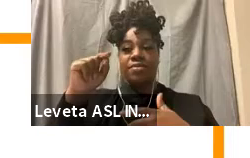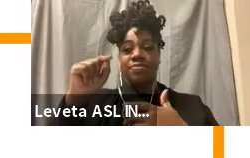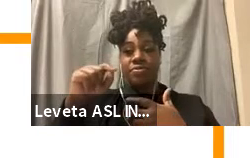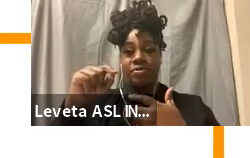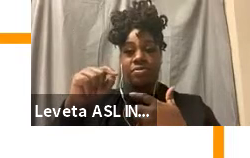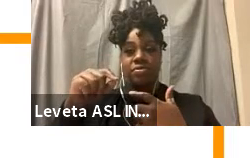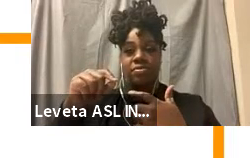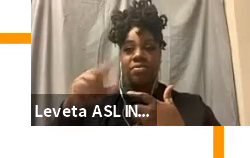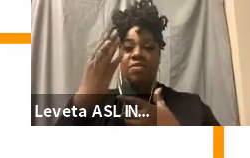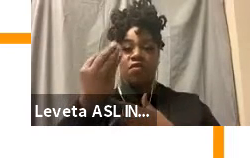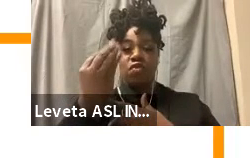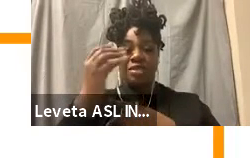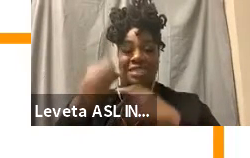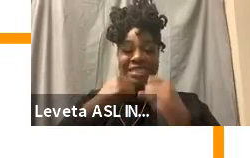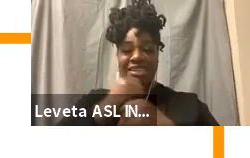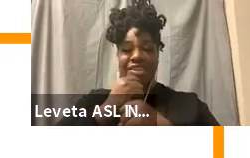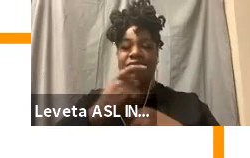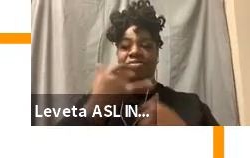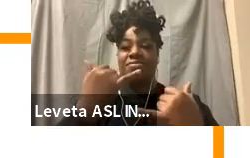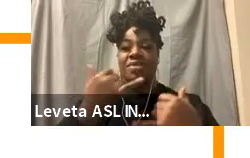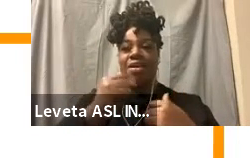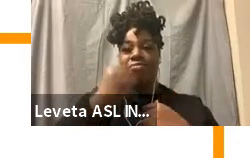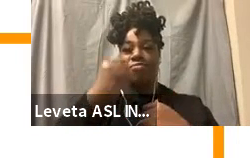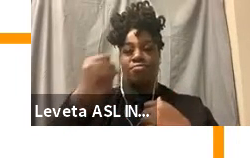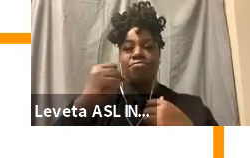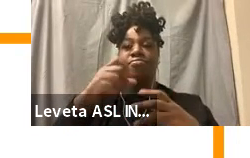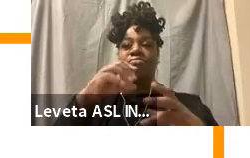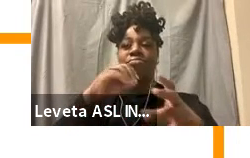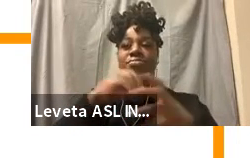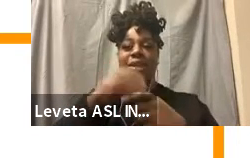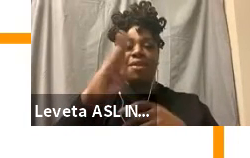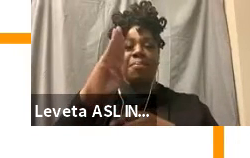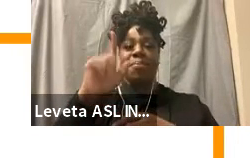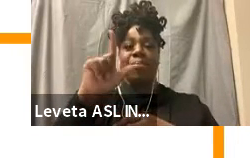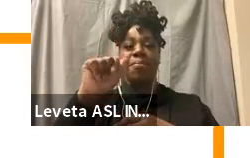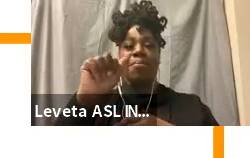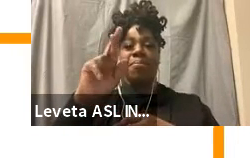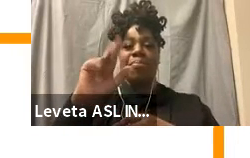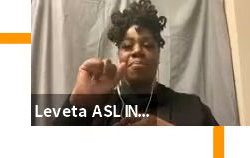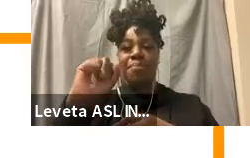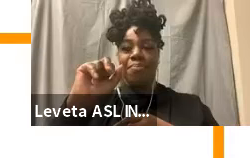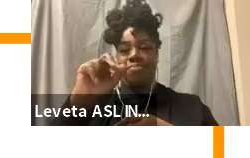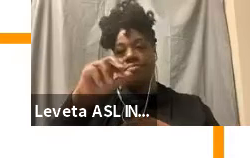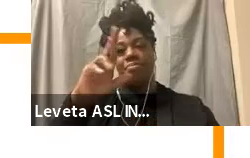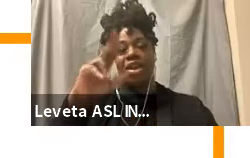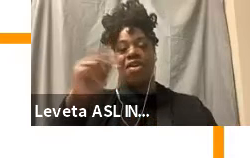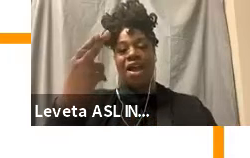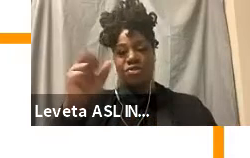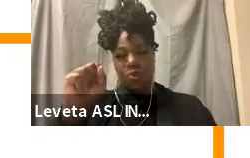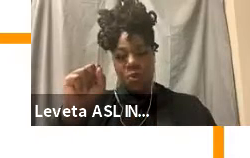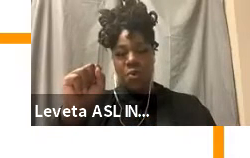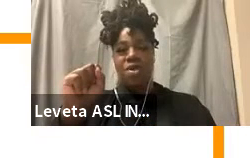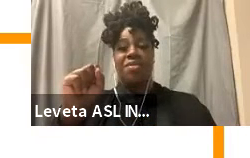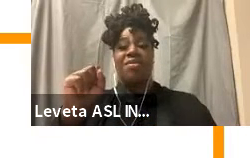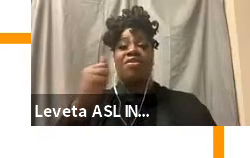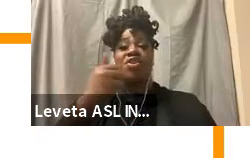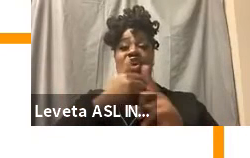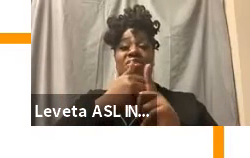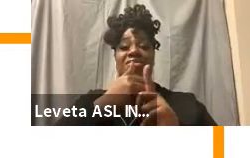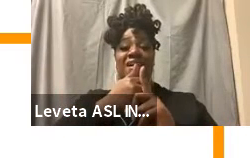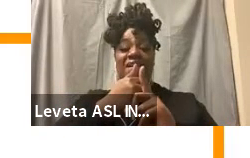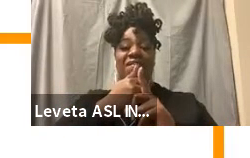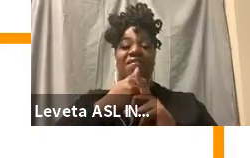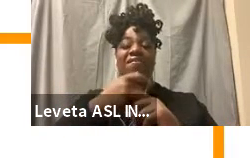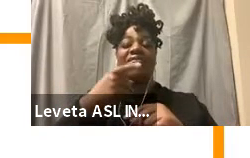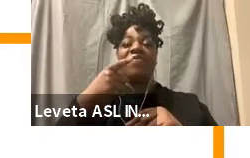officer, sometimes known as SROs. In addition to this position, Corporal Junius is also a crisis intervention